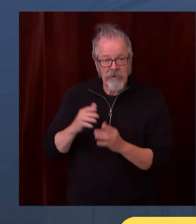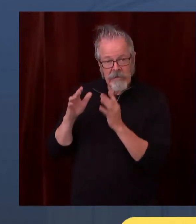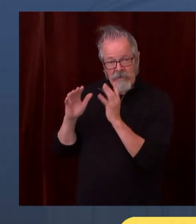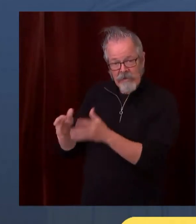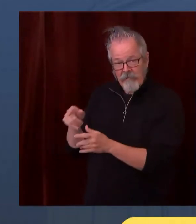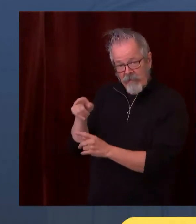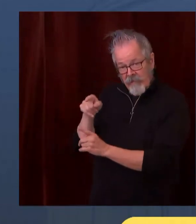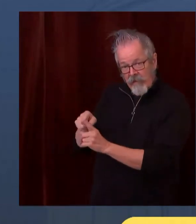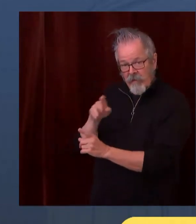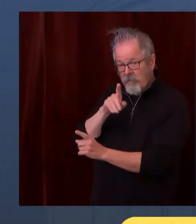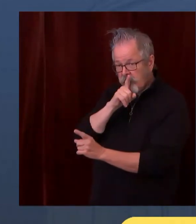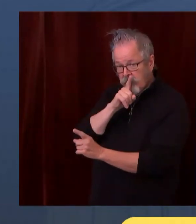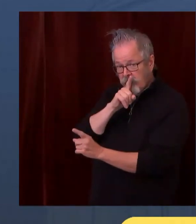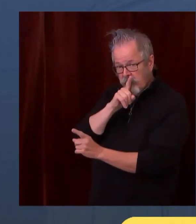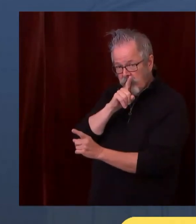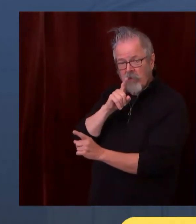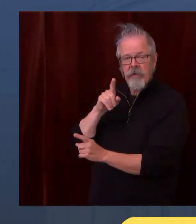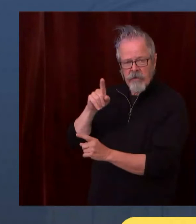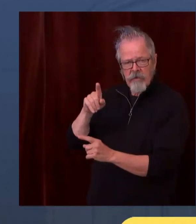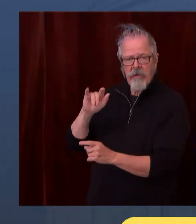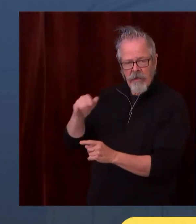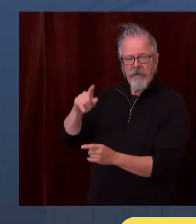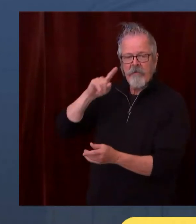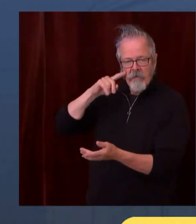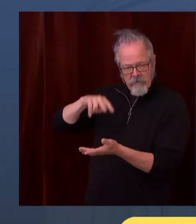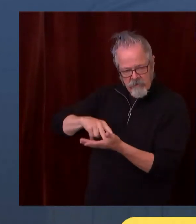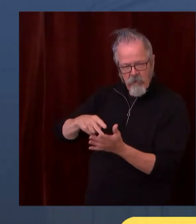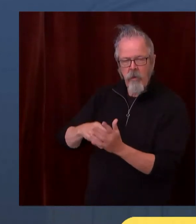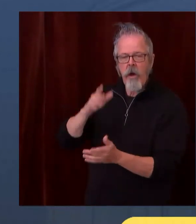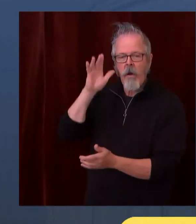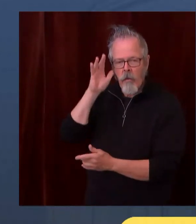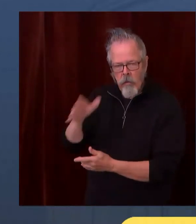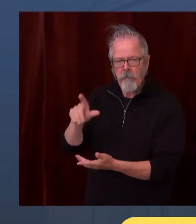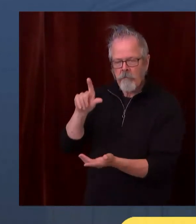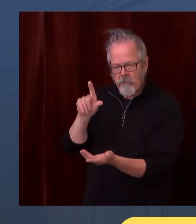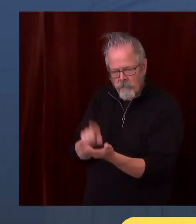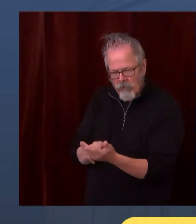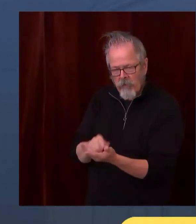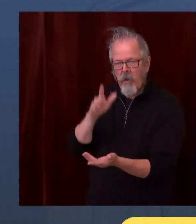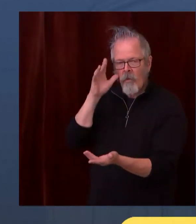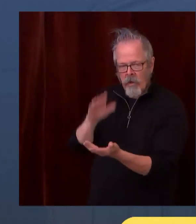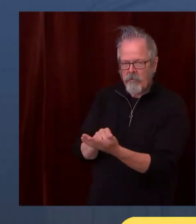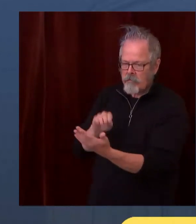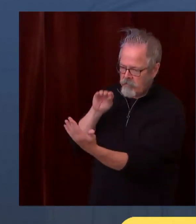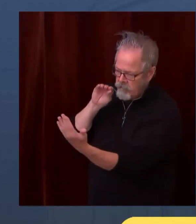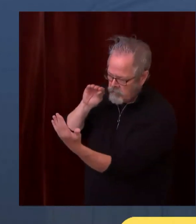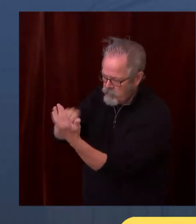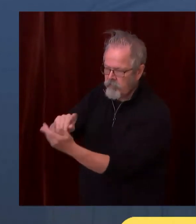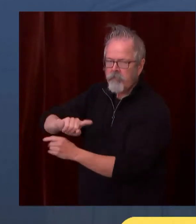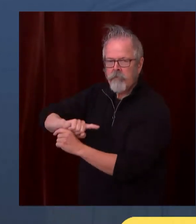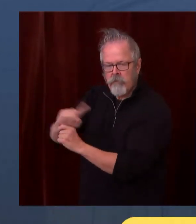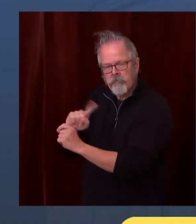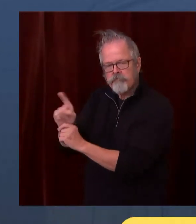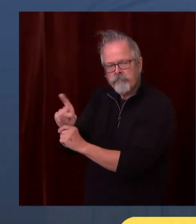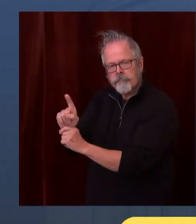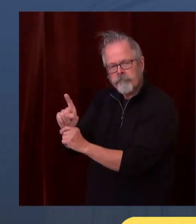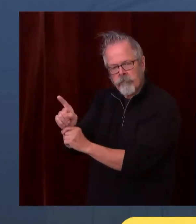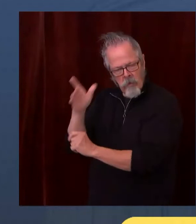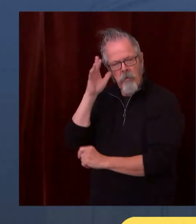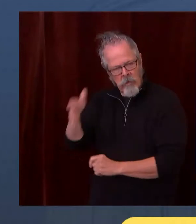said, the range is anywhere from 30% to 100% being able to be contacted within